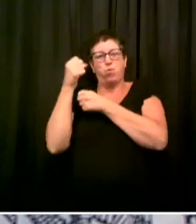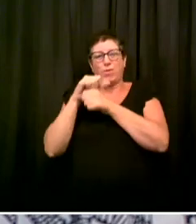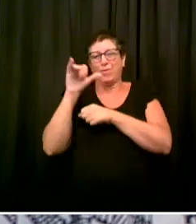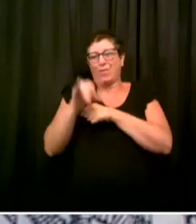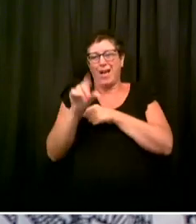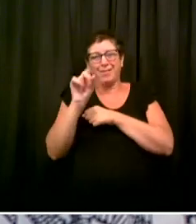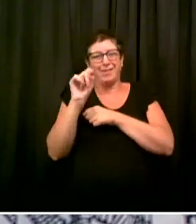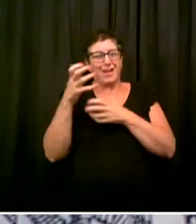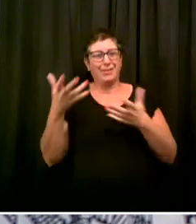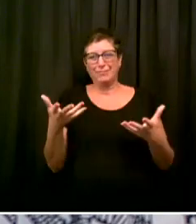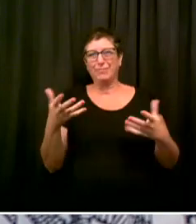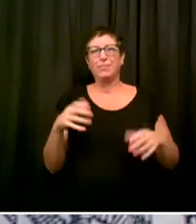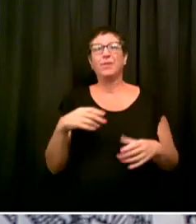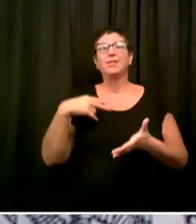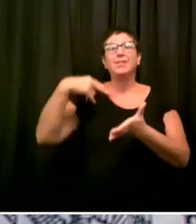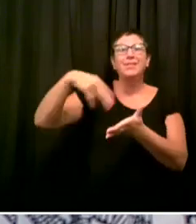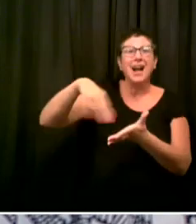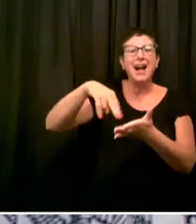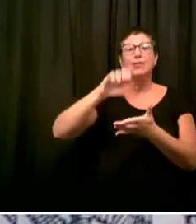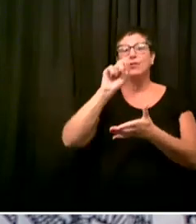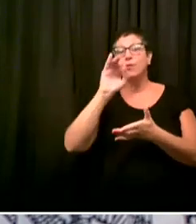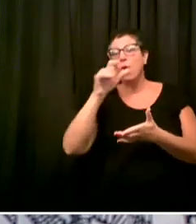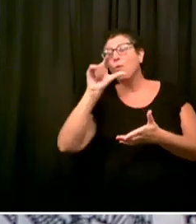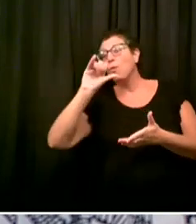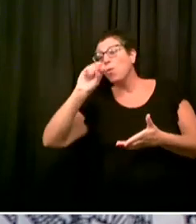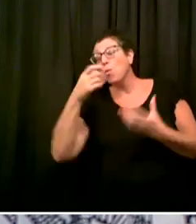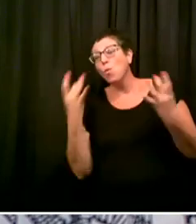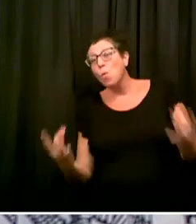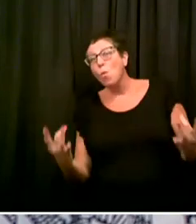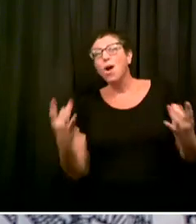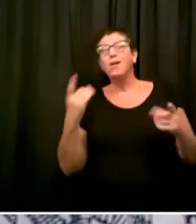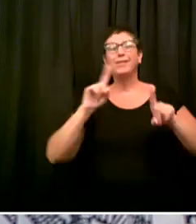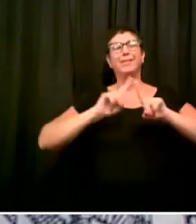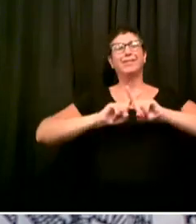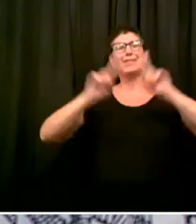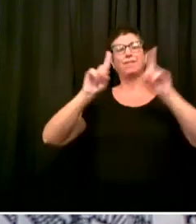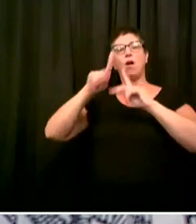the perspective of health and safety first and keeping our infection rate low.